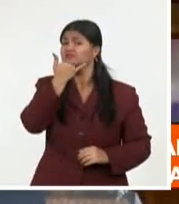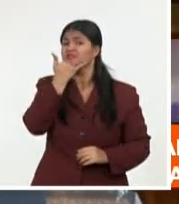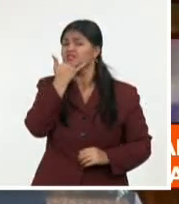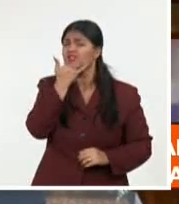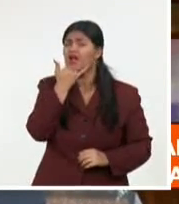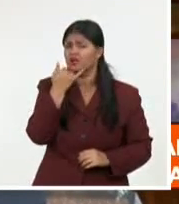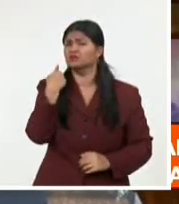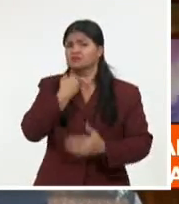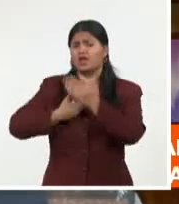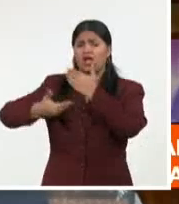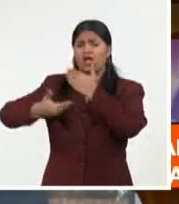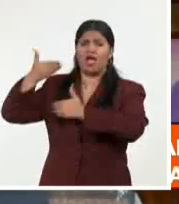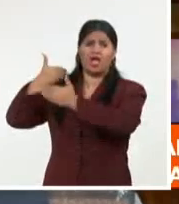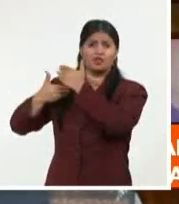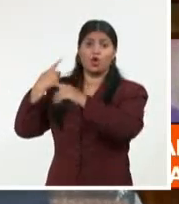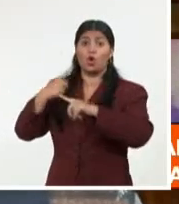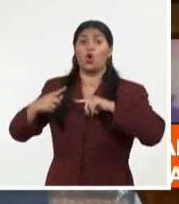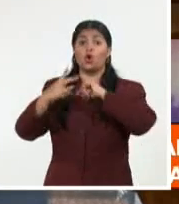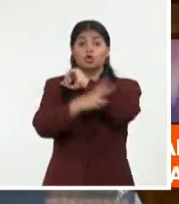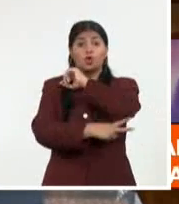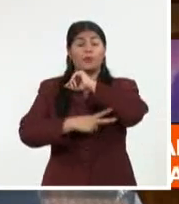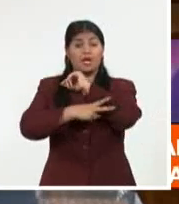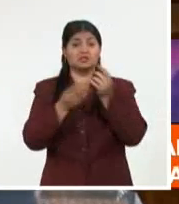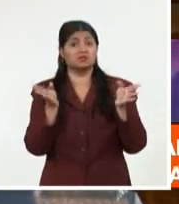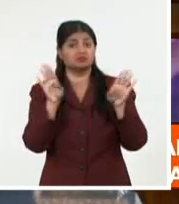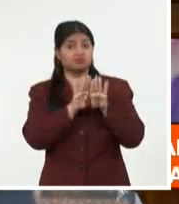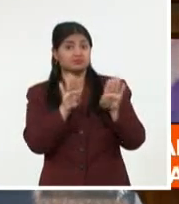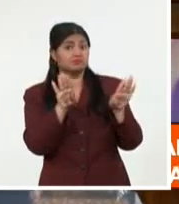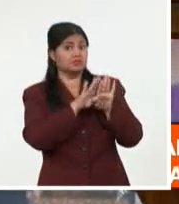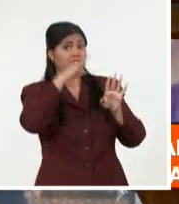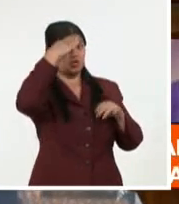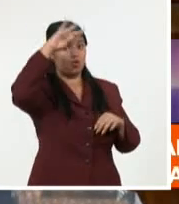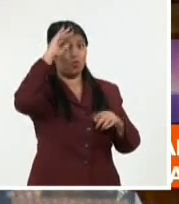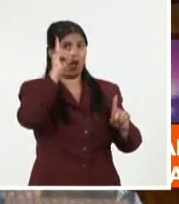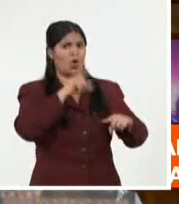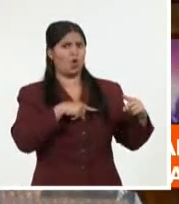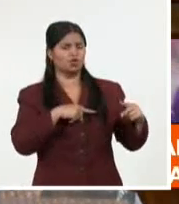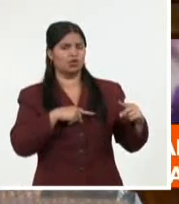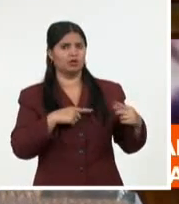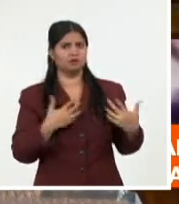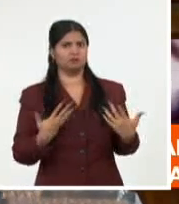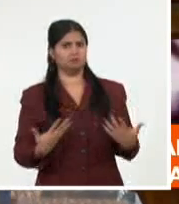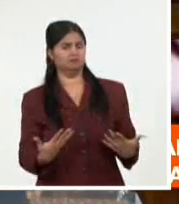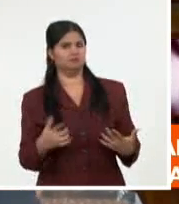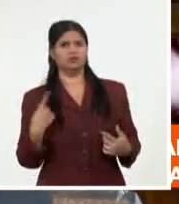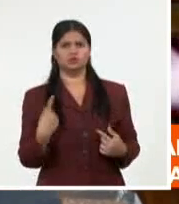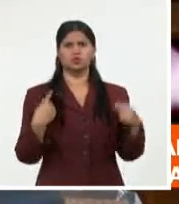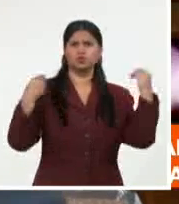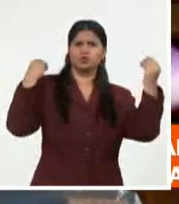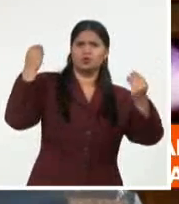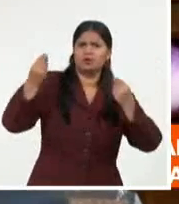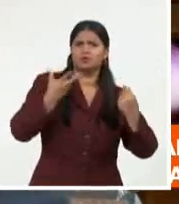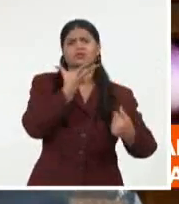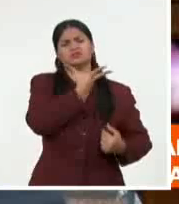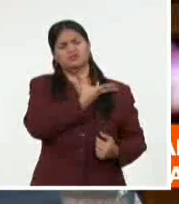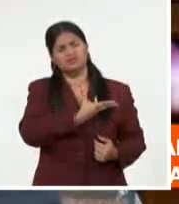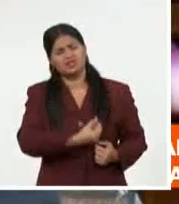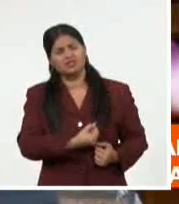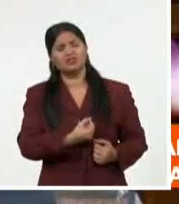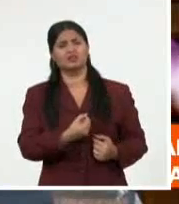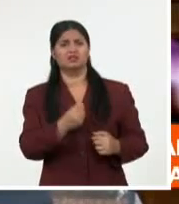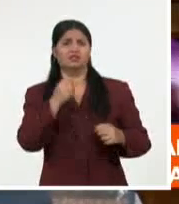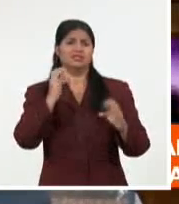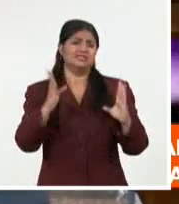abiertas se cerraron de golpe. Con lo que entonces llamábamos doble bloqueo, comenzaba un periodo económico